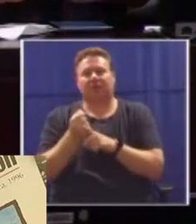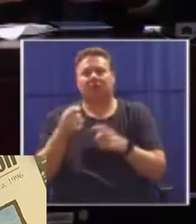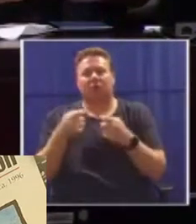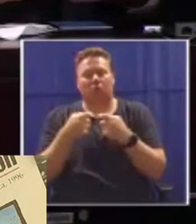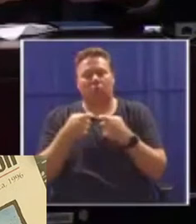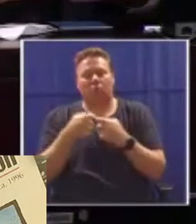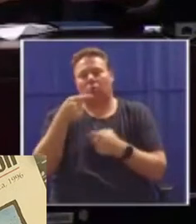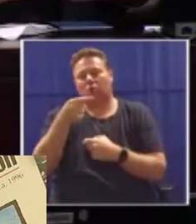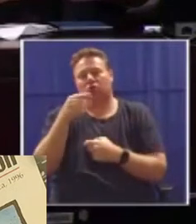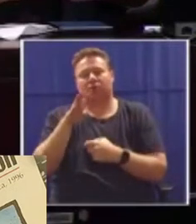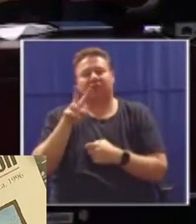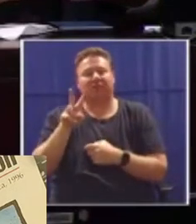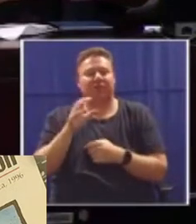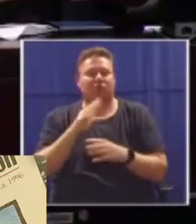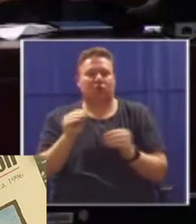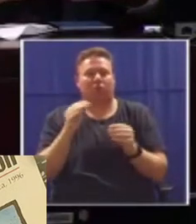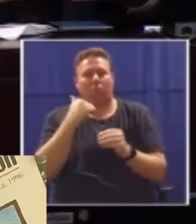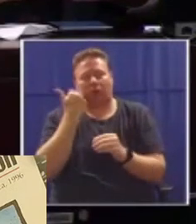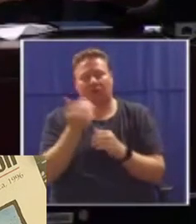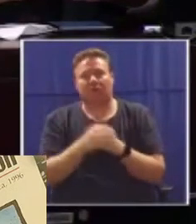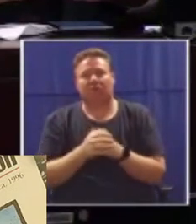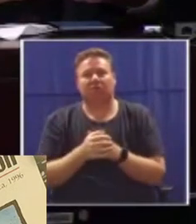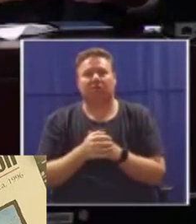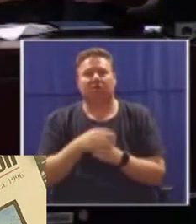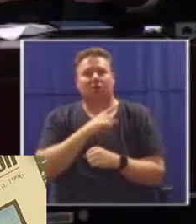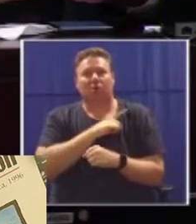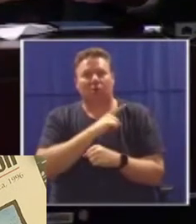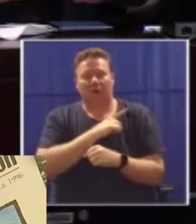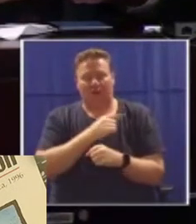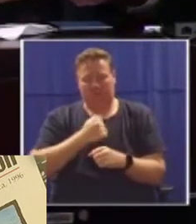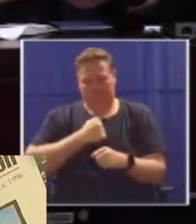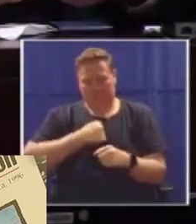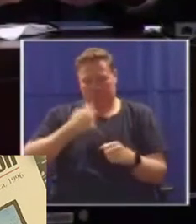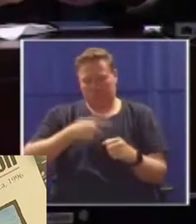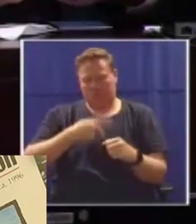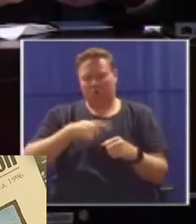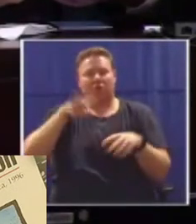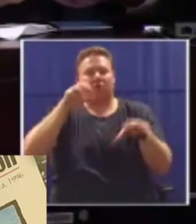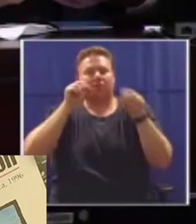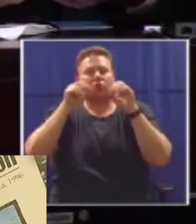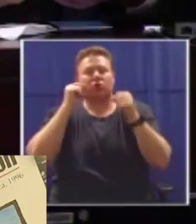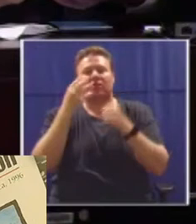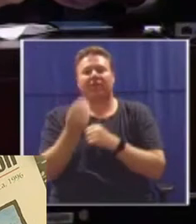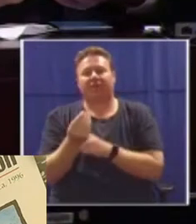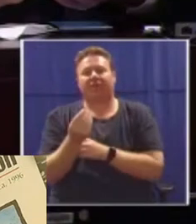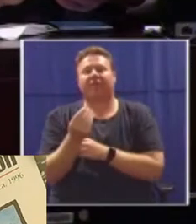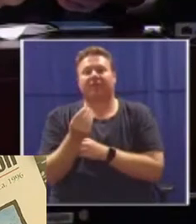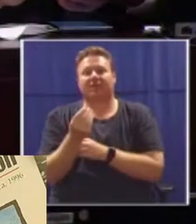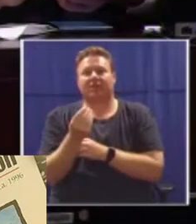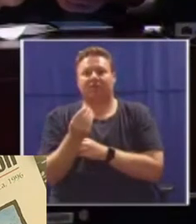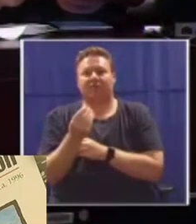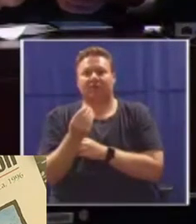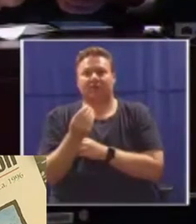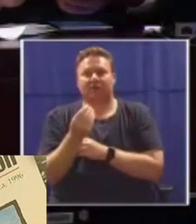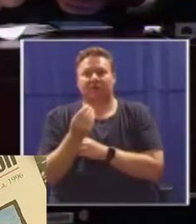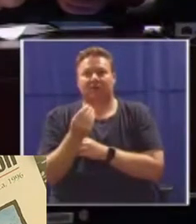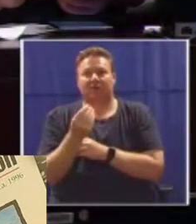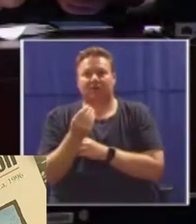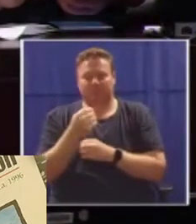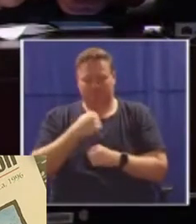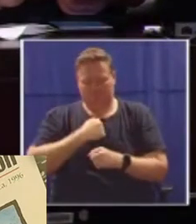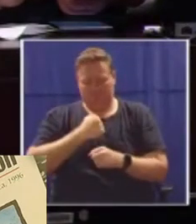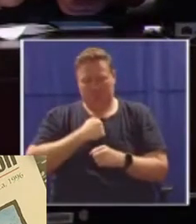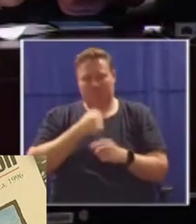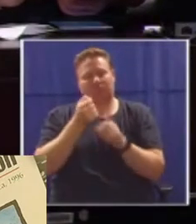on gender-based violence, mostly due to my own personal experience in involving my own